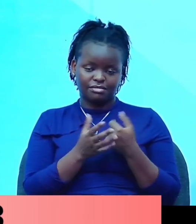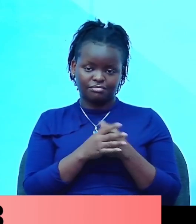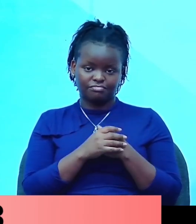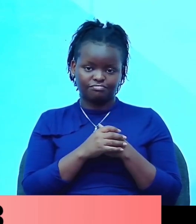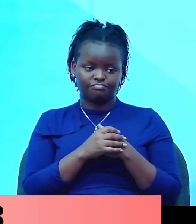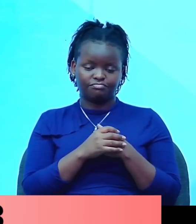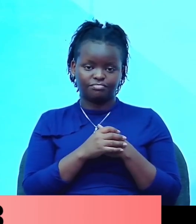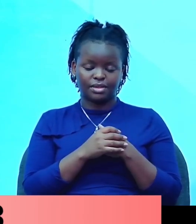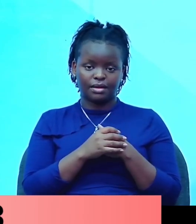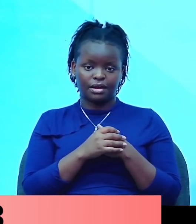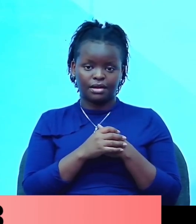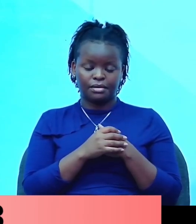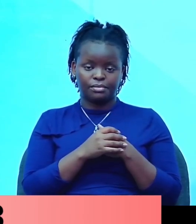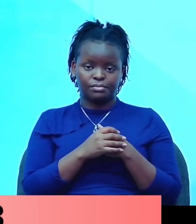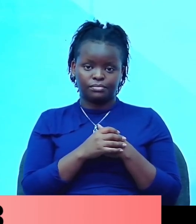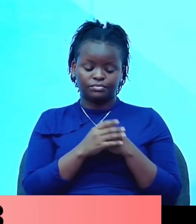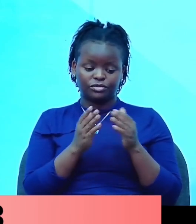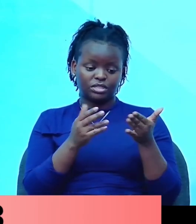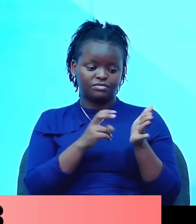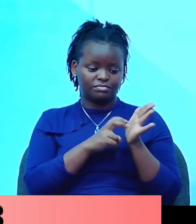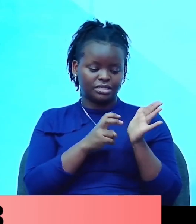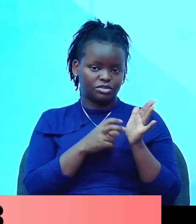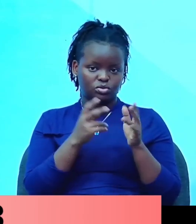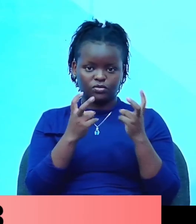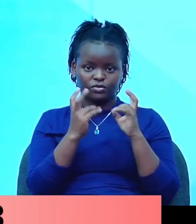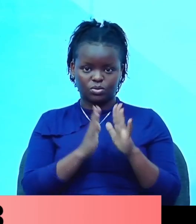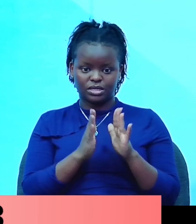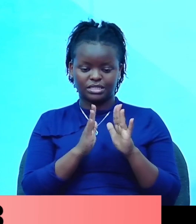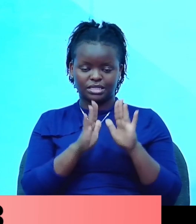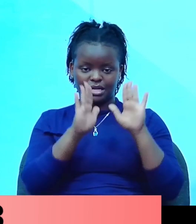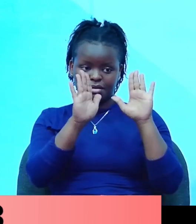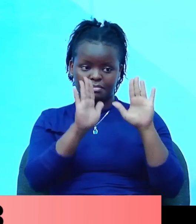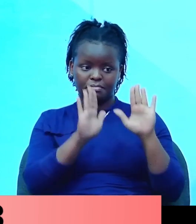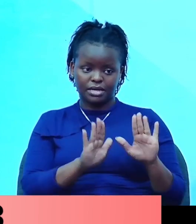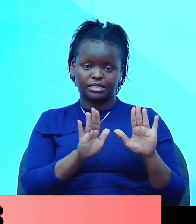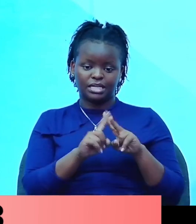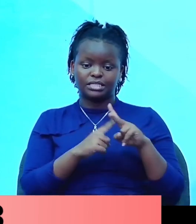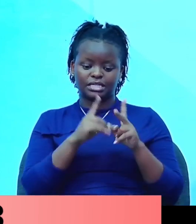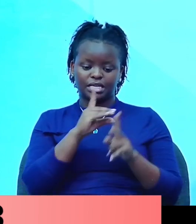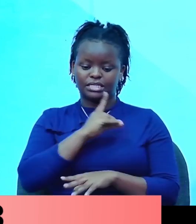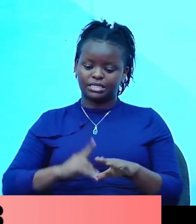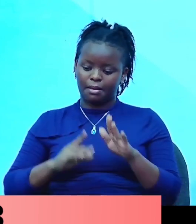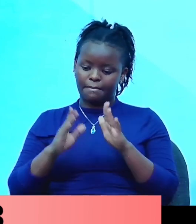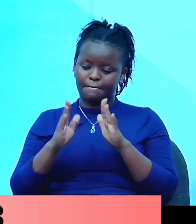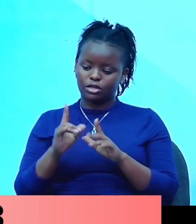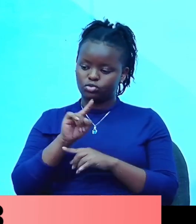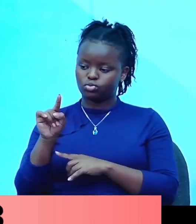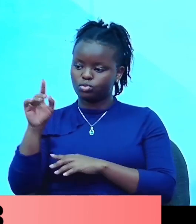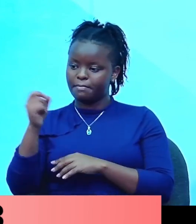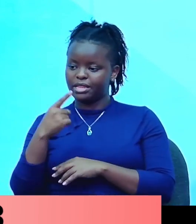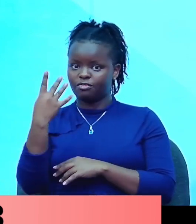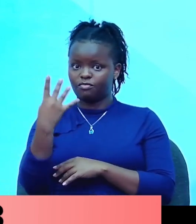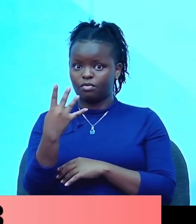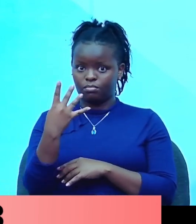out, just to give context to our viewers, the campaign is going through December up through April, right? Yes, until